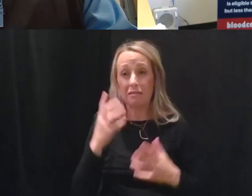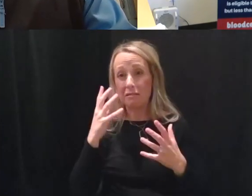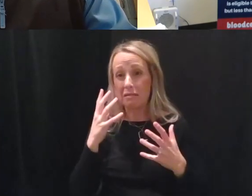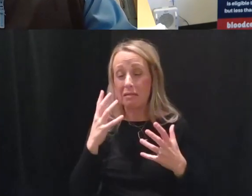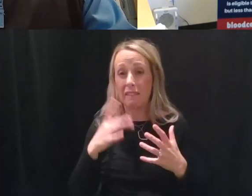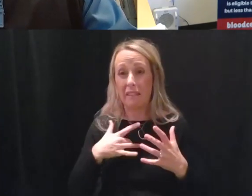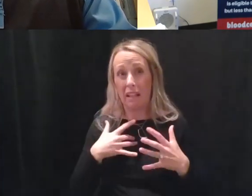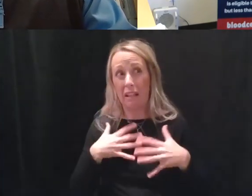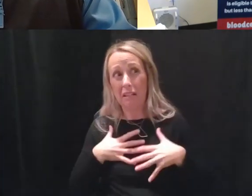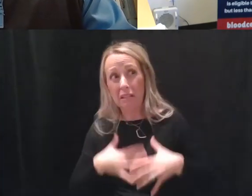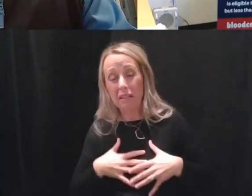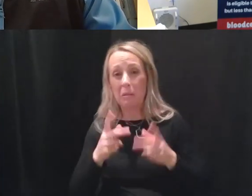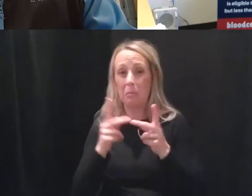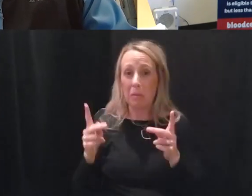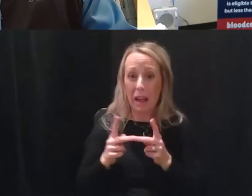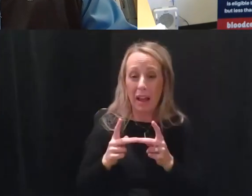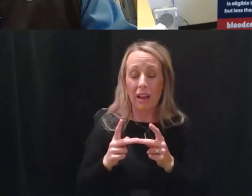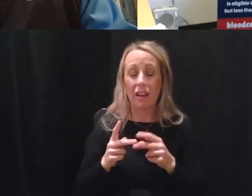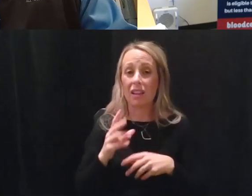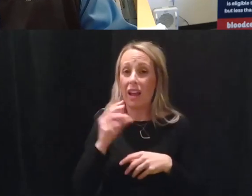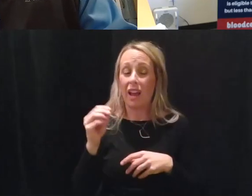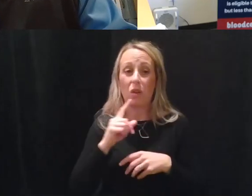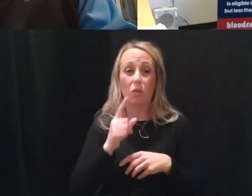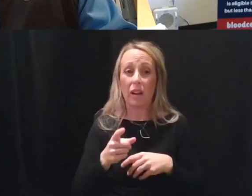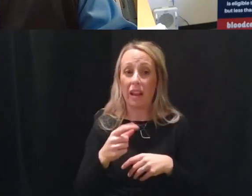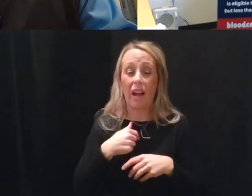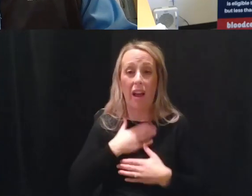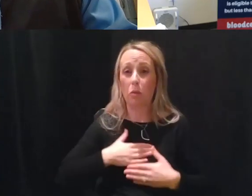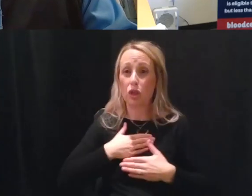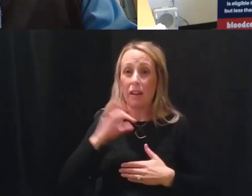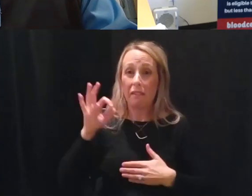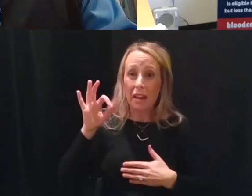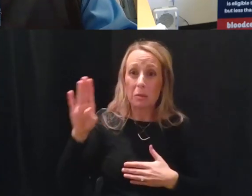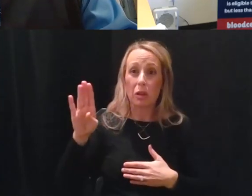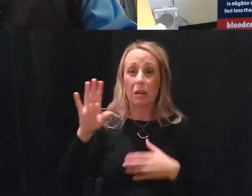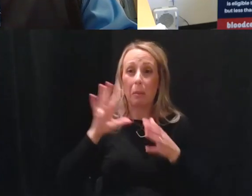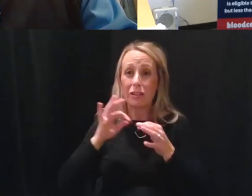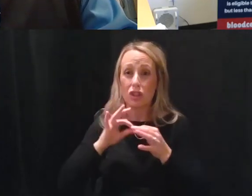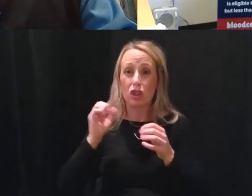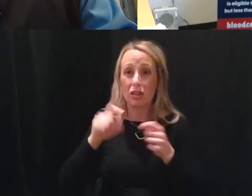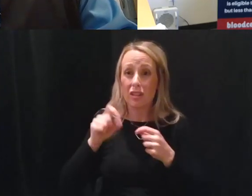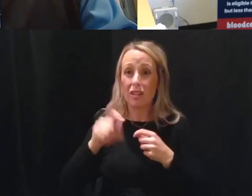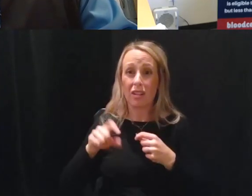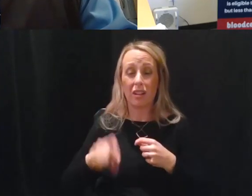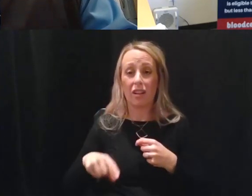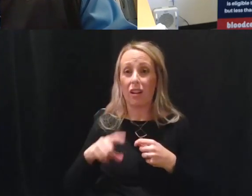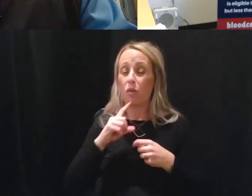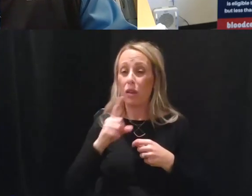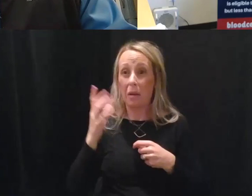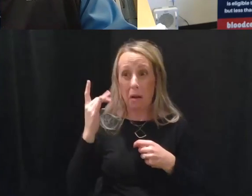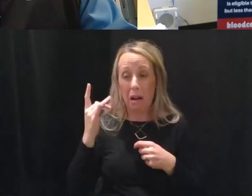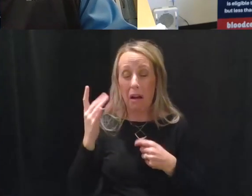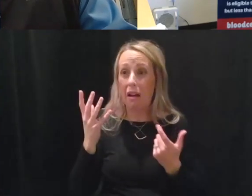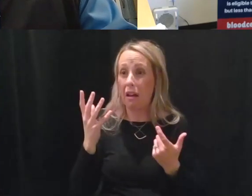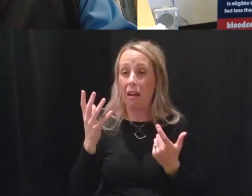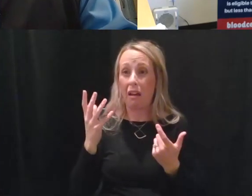the people on Messenger and Facebook and texting me saying, hey, you're going to get through this. That helps you get your mind from wandering, because I'm telling you, that's a lonely,